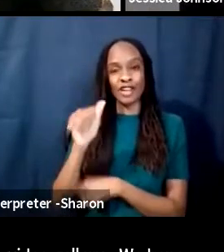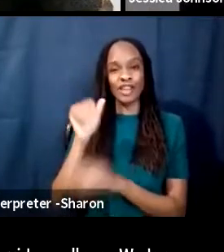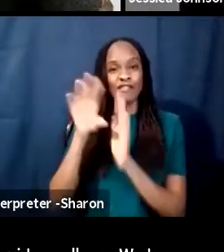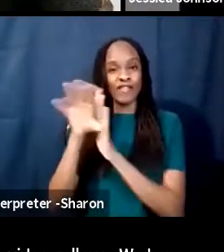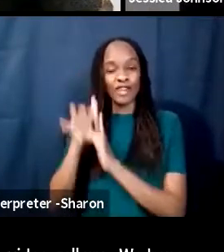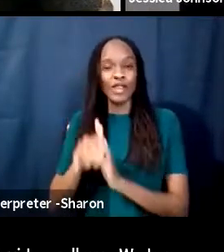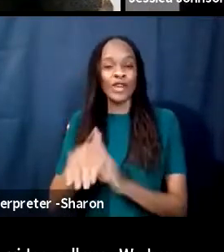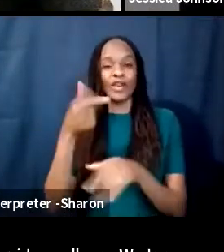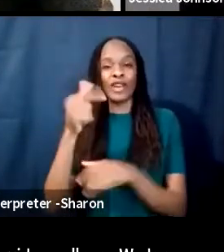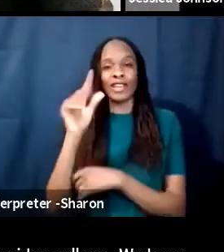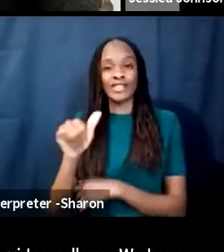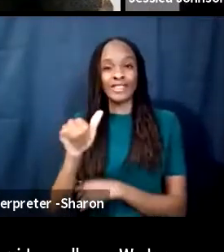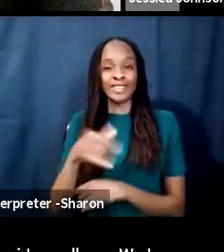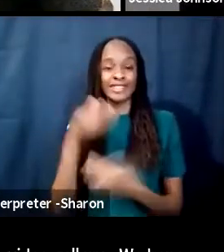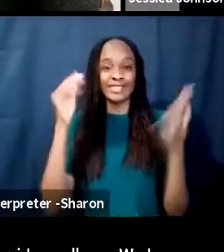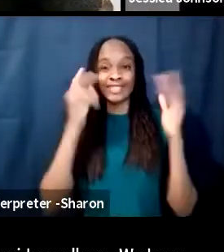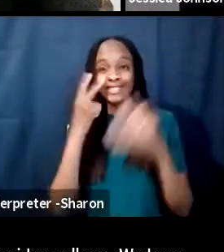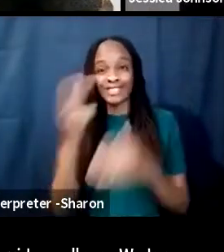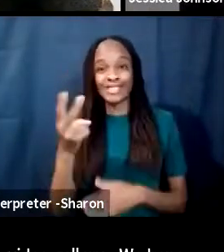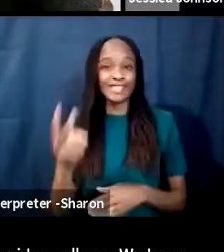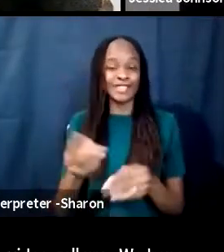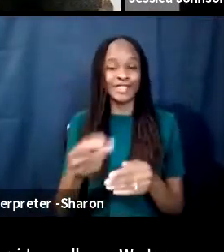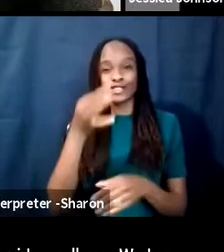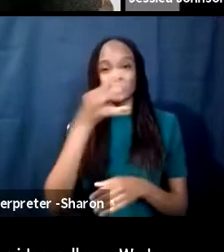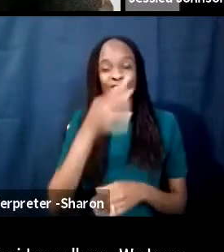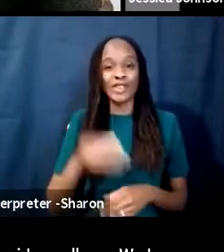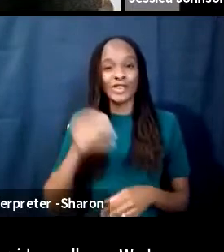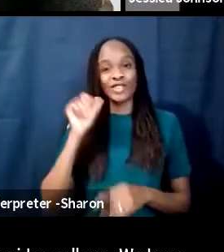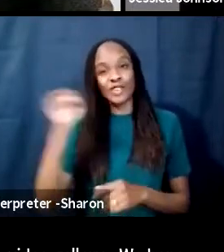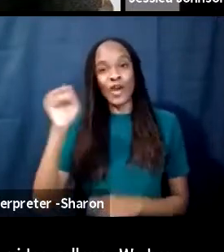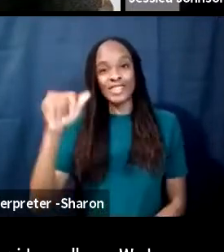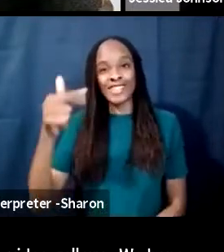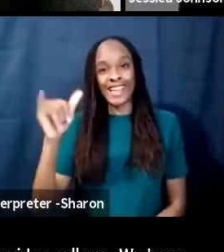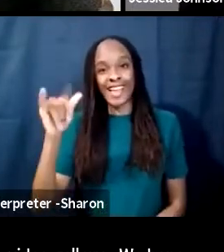and we will see you again soon. Thank you very much. Go SAG-AFTRA. Thank you, everybody.